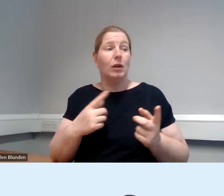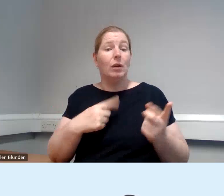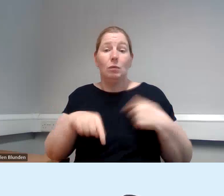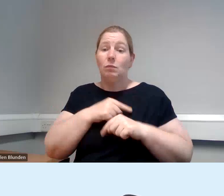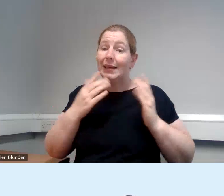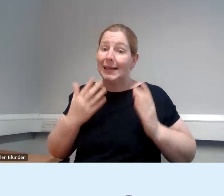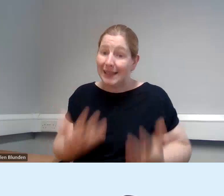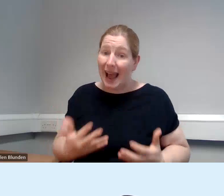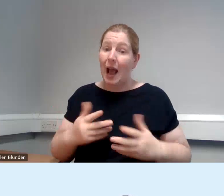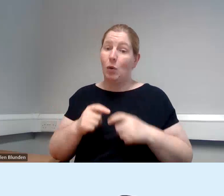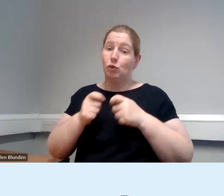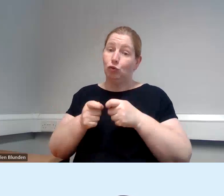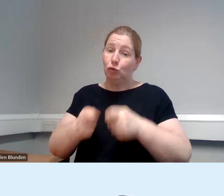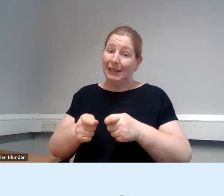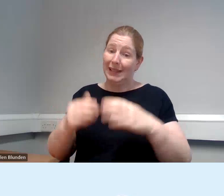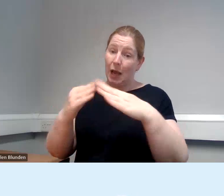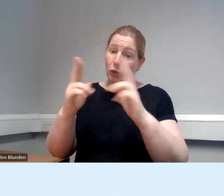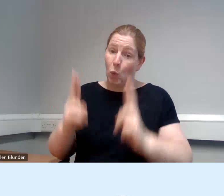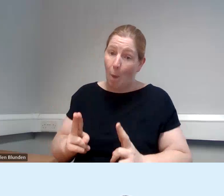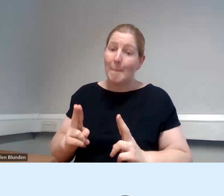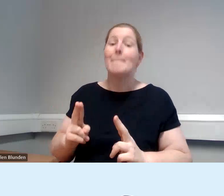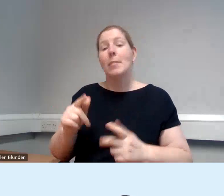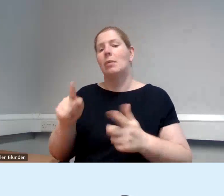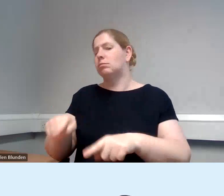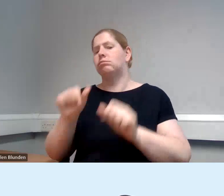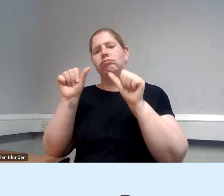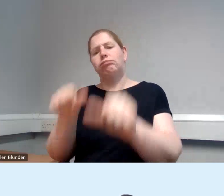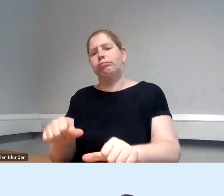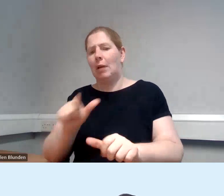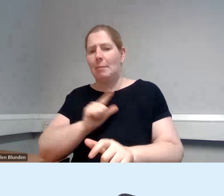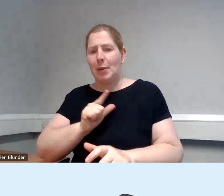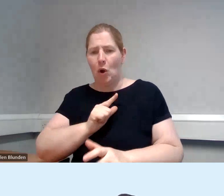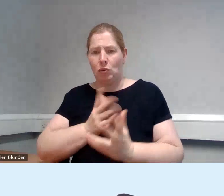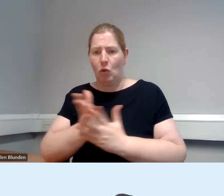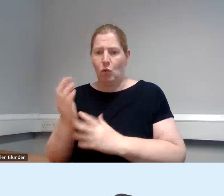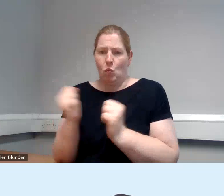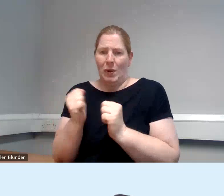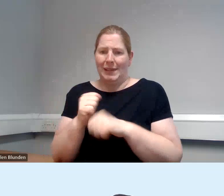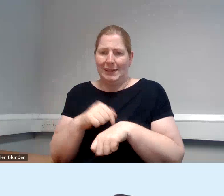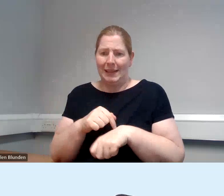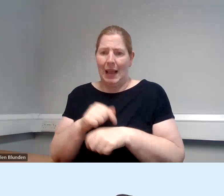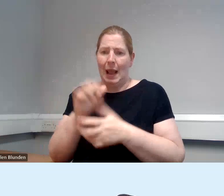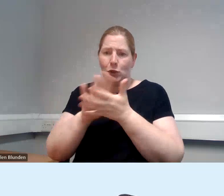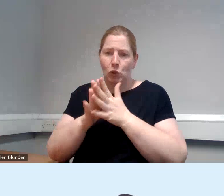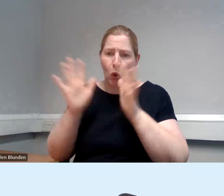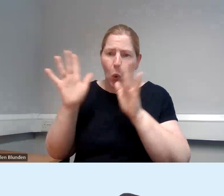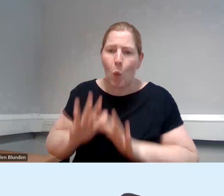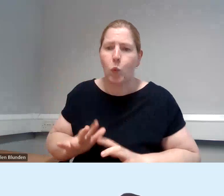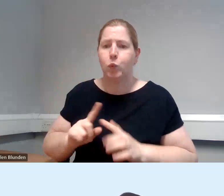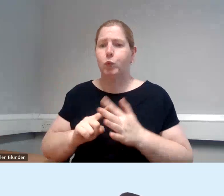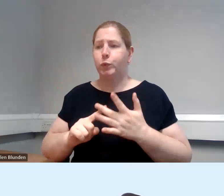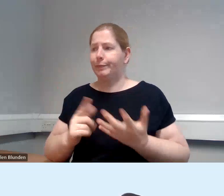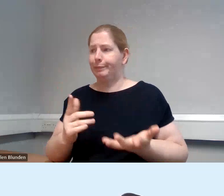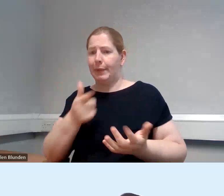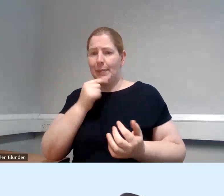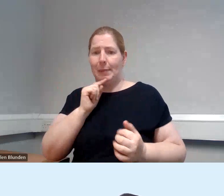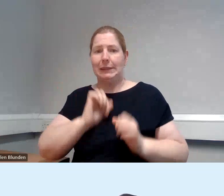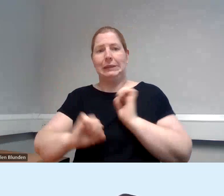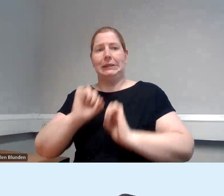those patients and carers. I mean, especially in the middle of winter and when it was snowing and someone's not got to make that trip.